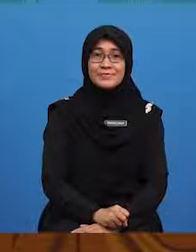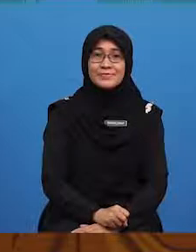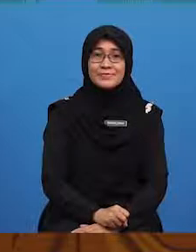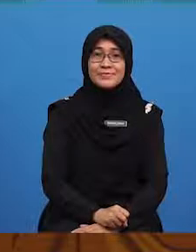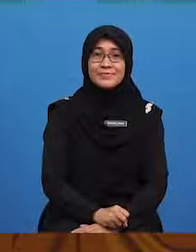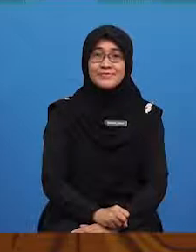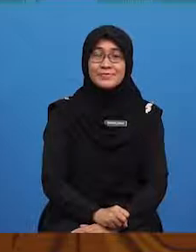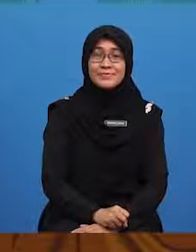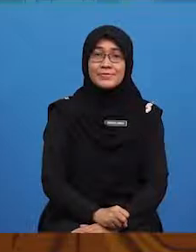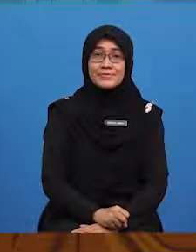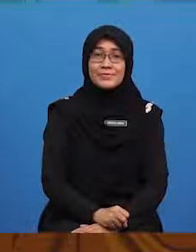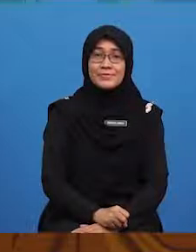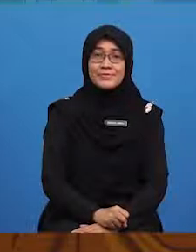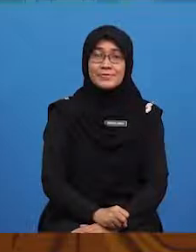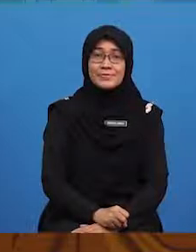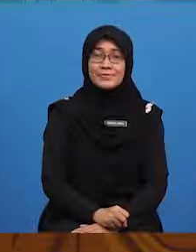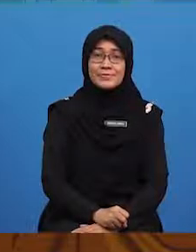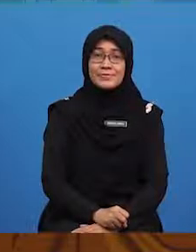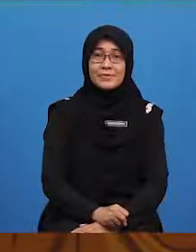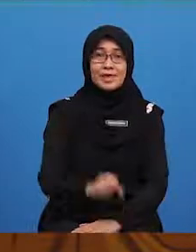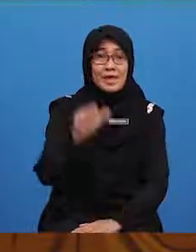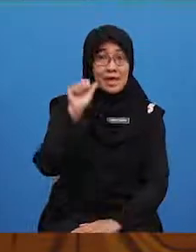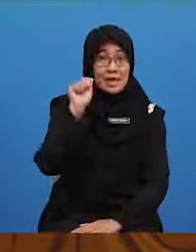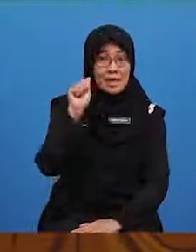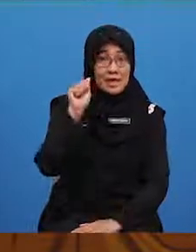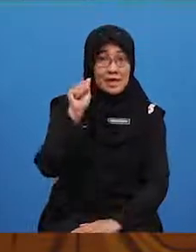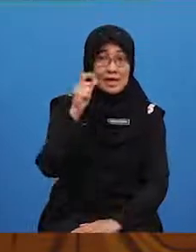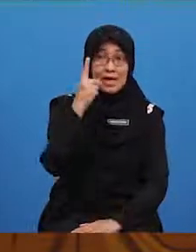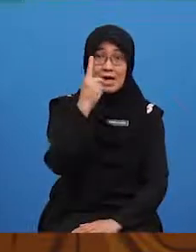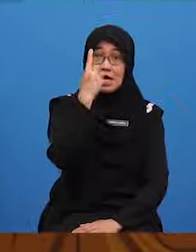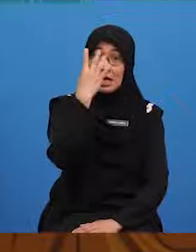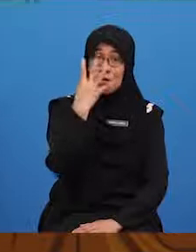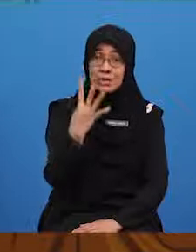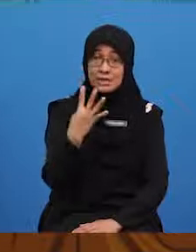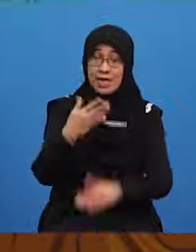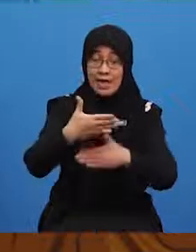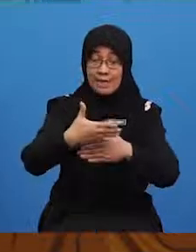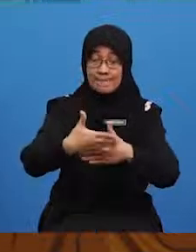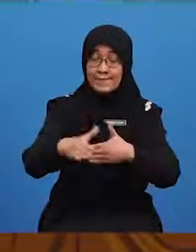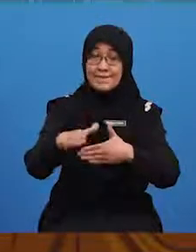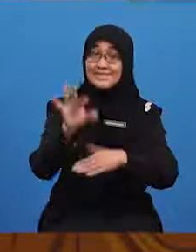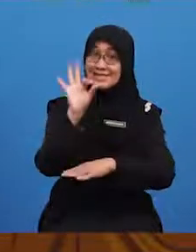It's 9 because we go from 9 to 10. A quarter past